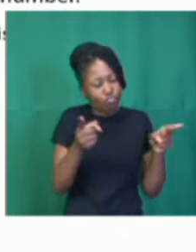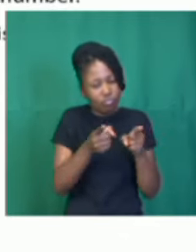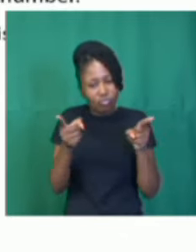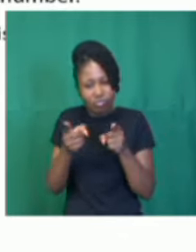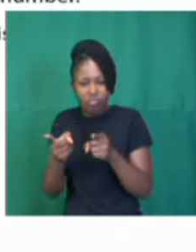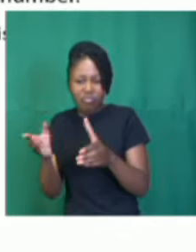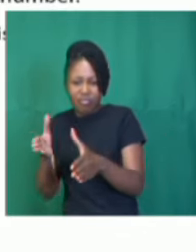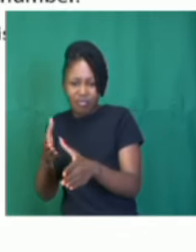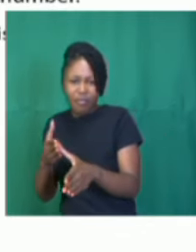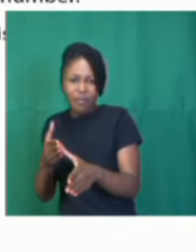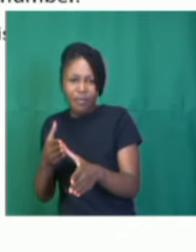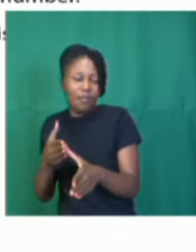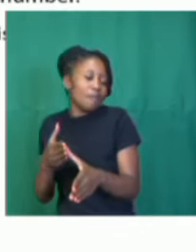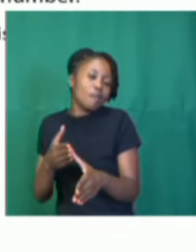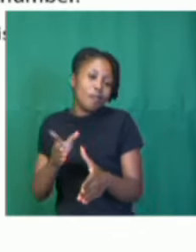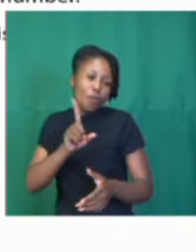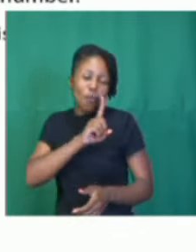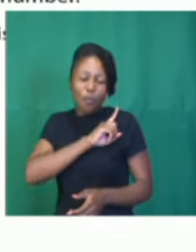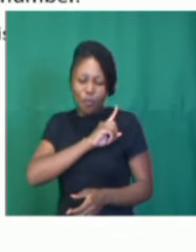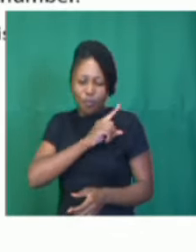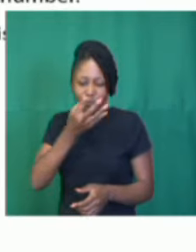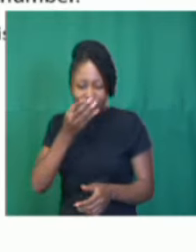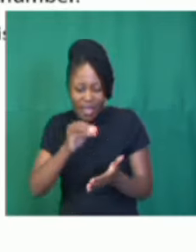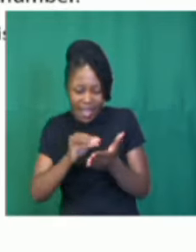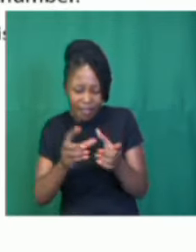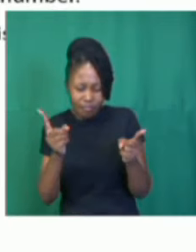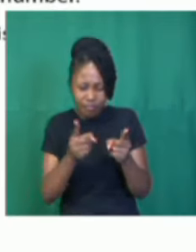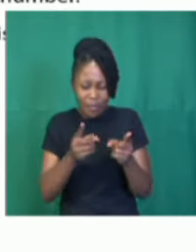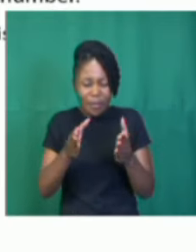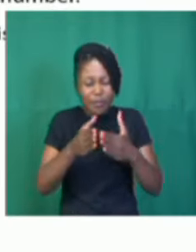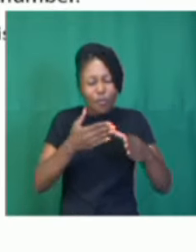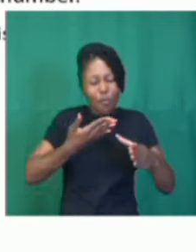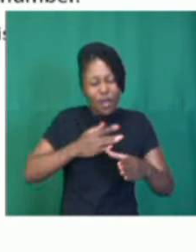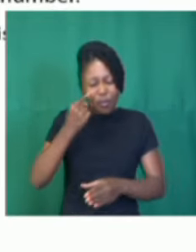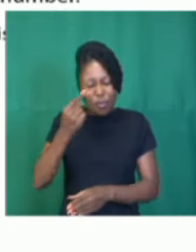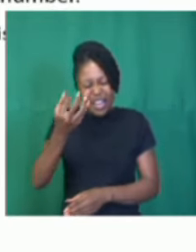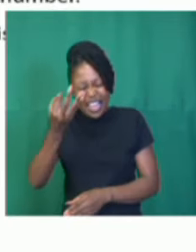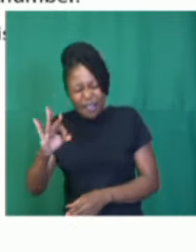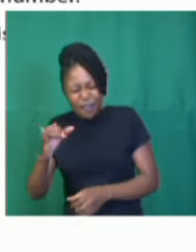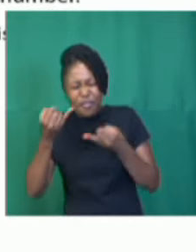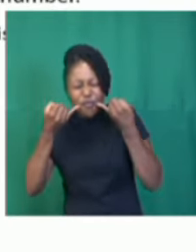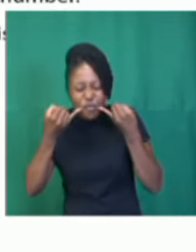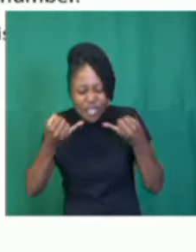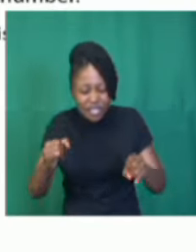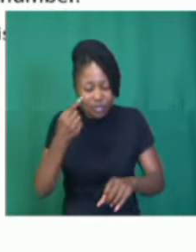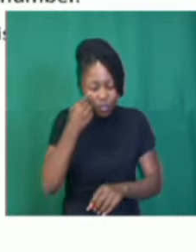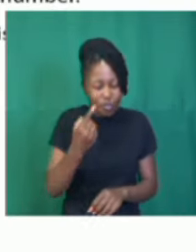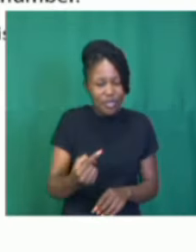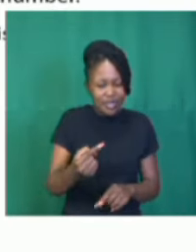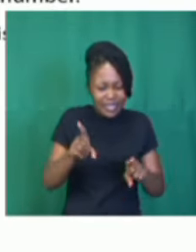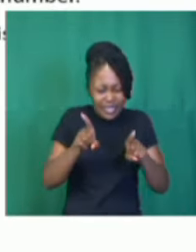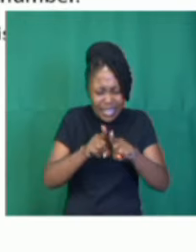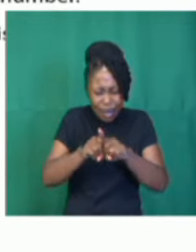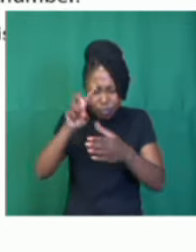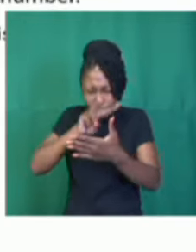because they are trying to find out if you actually saw the information or recognized the information from the text. So yours